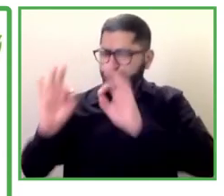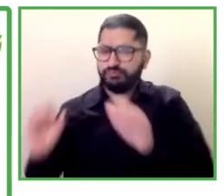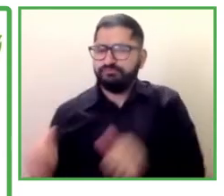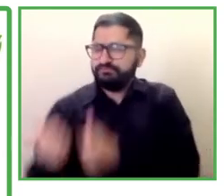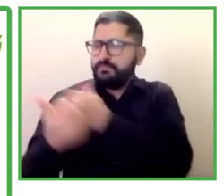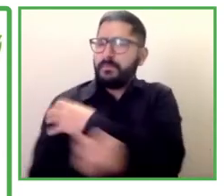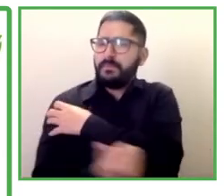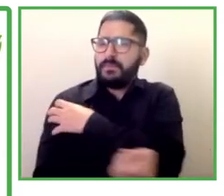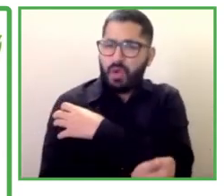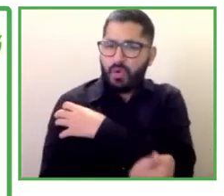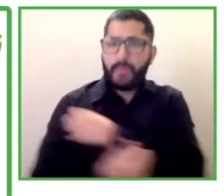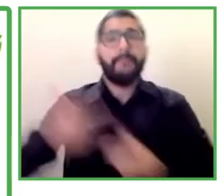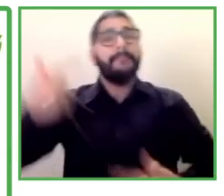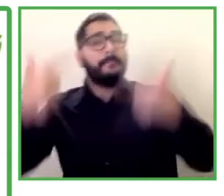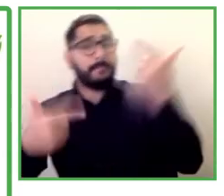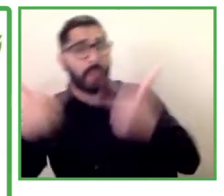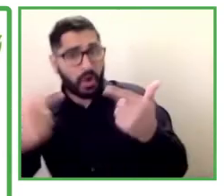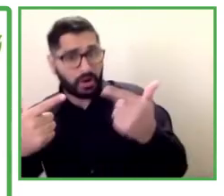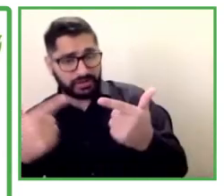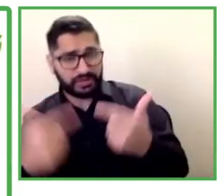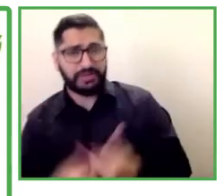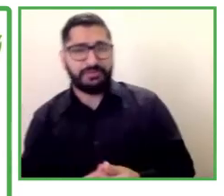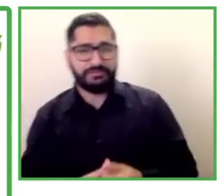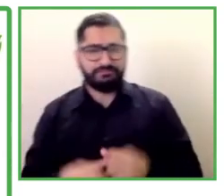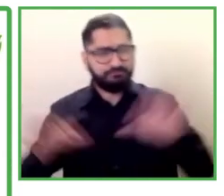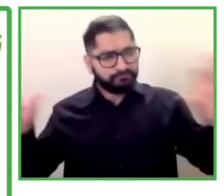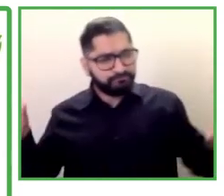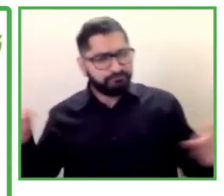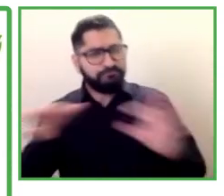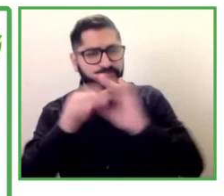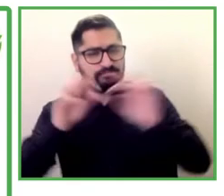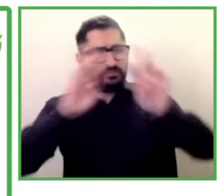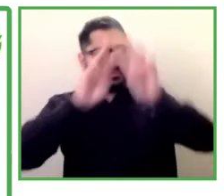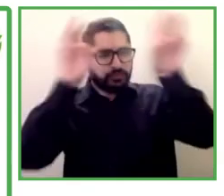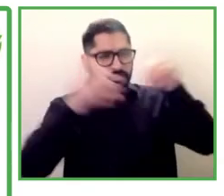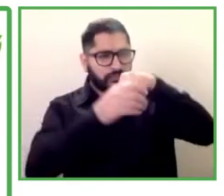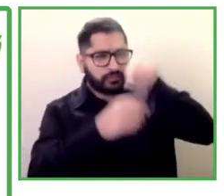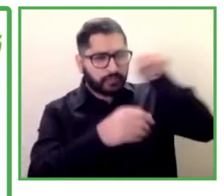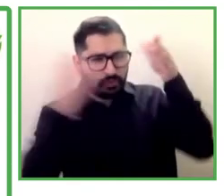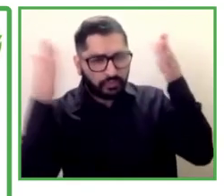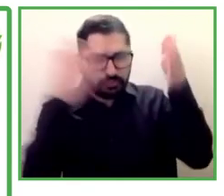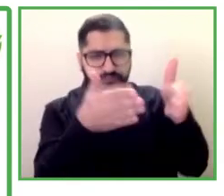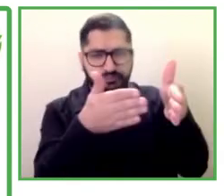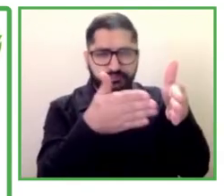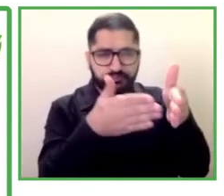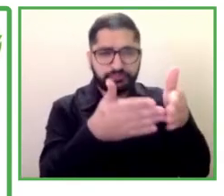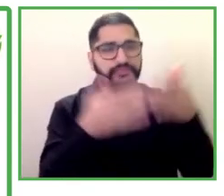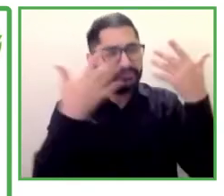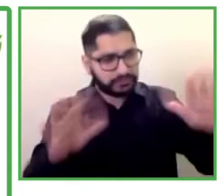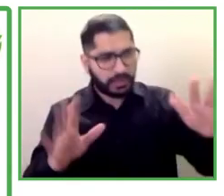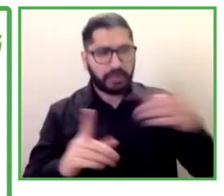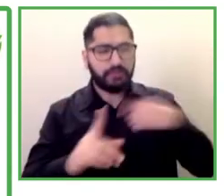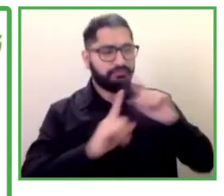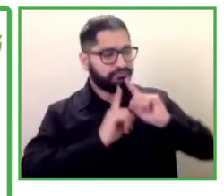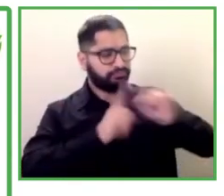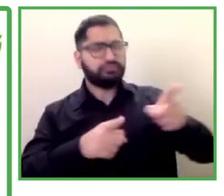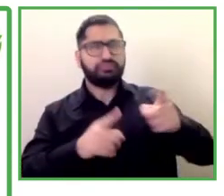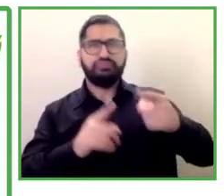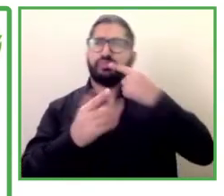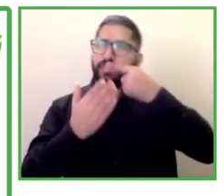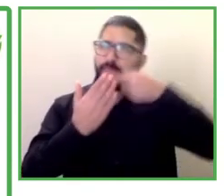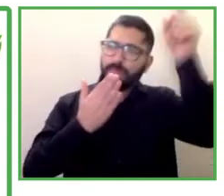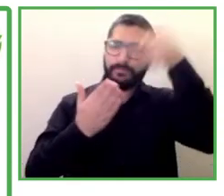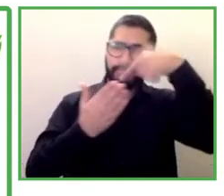in the states to assist our state and local policymakers in their efforts to adopt disability-inclusive